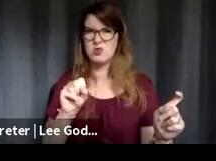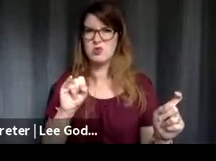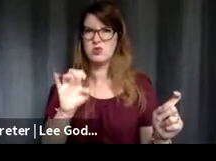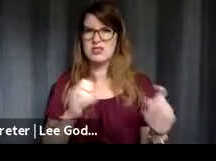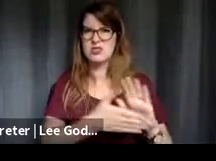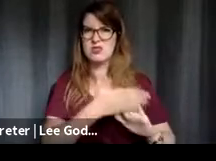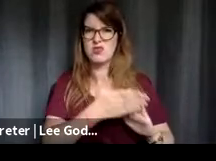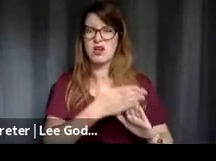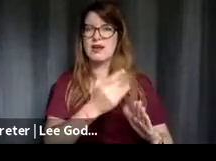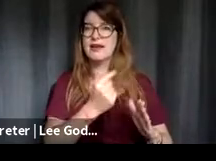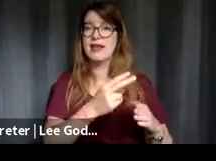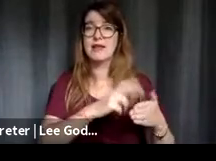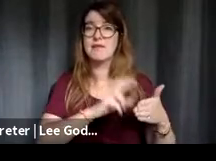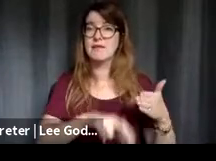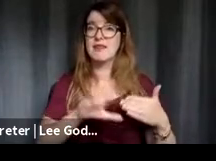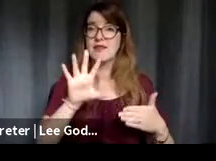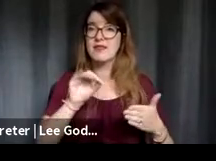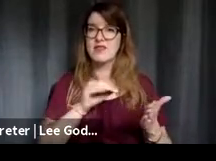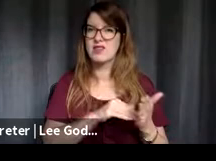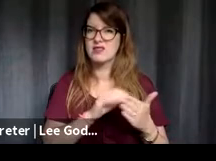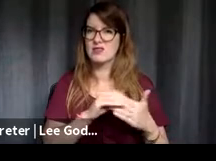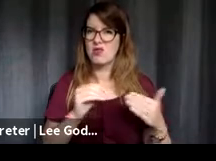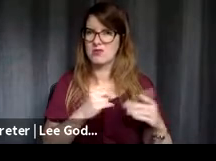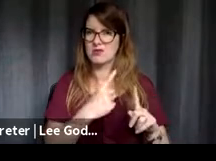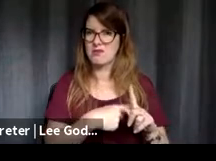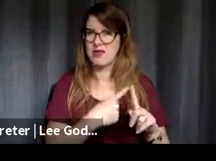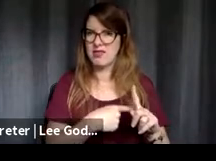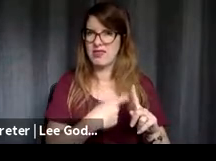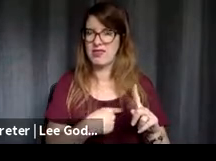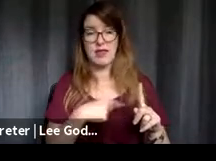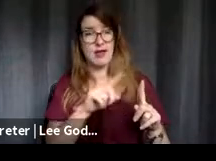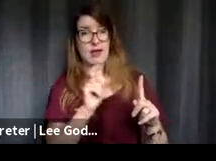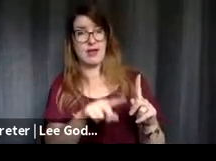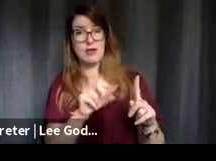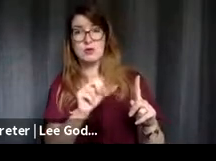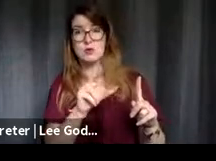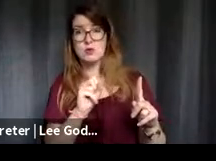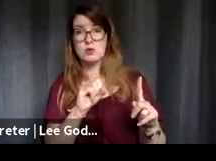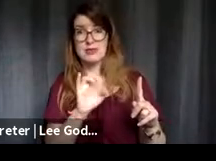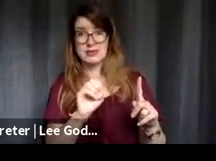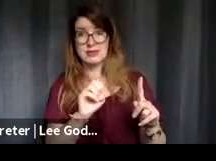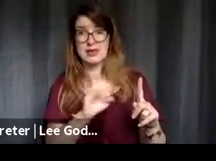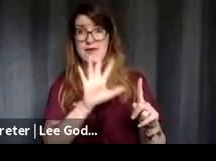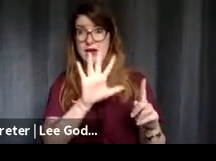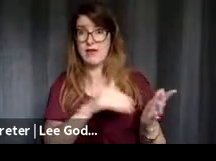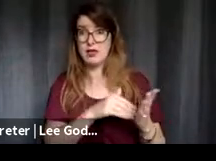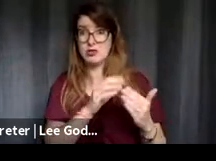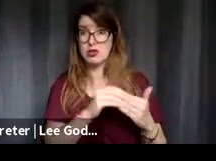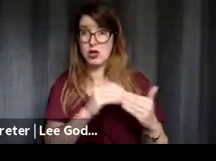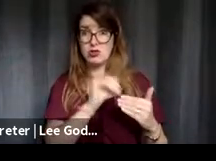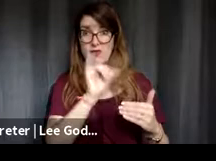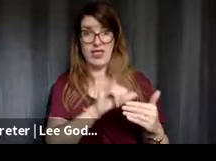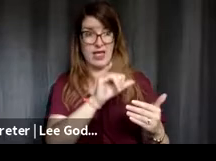it produces $50,000 a month. Okay? And I ask her, send $5,000 a month to my